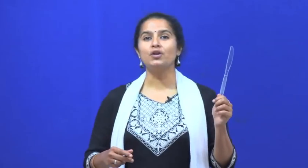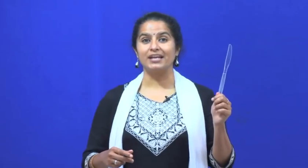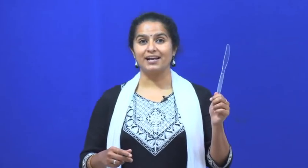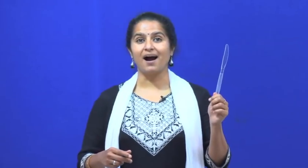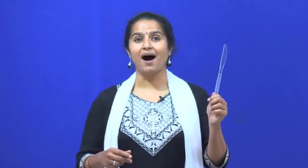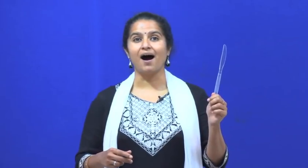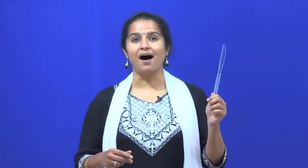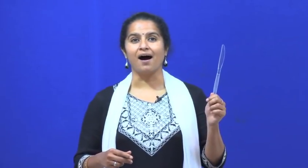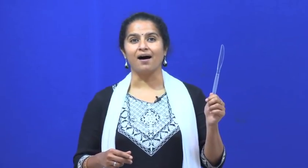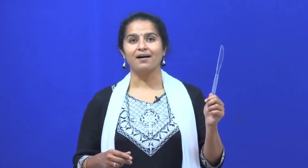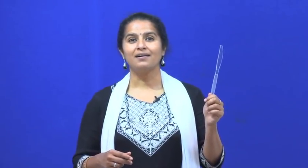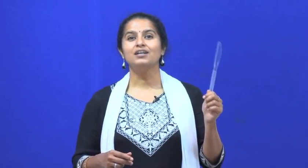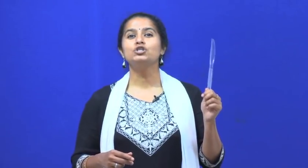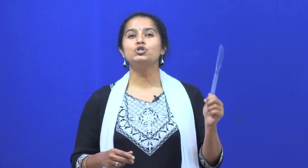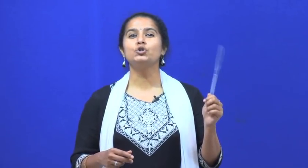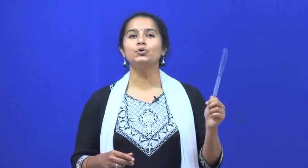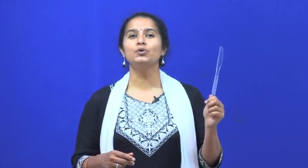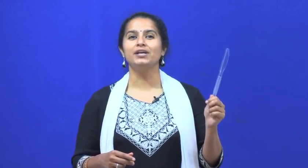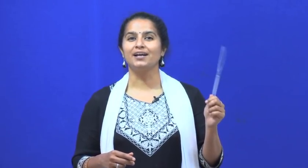Churika,